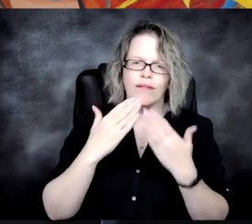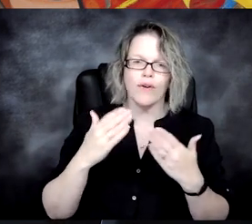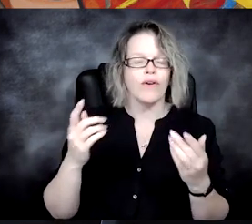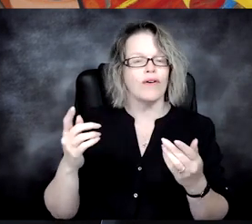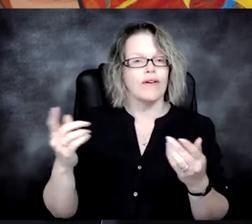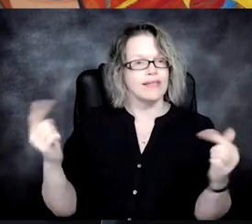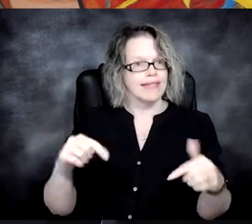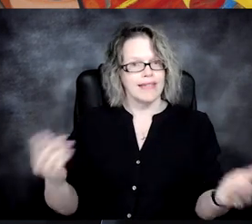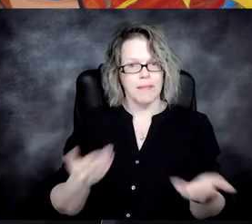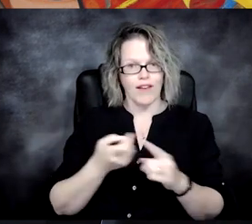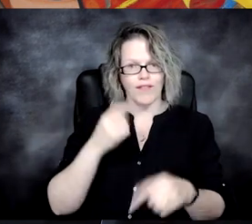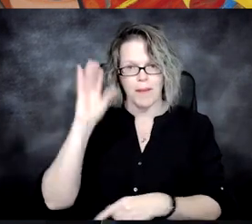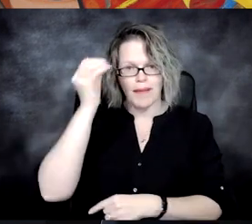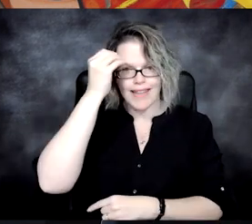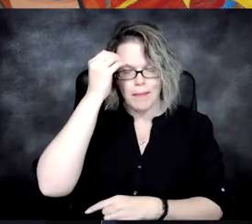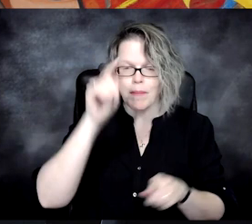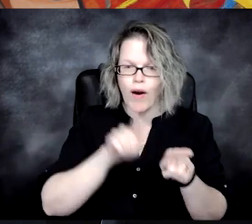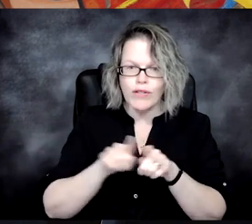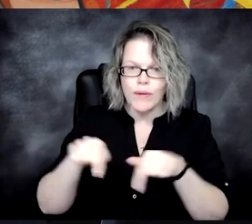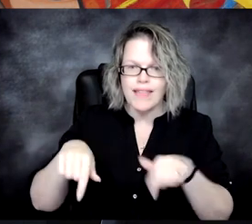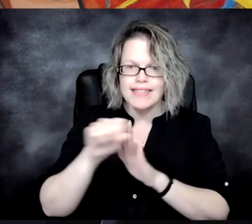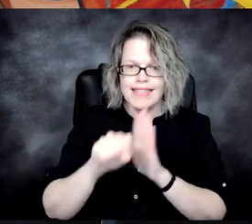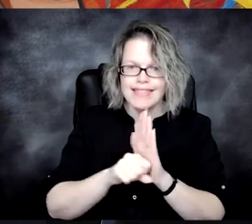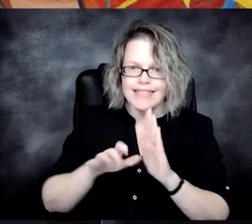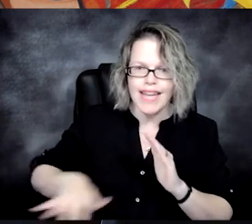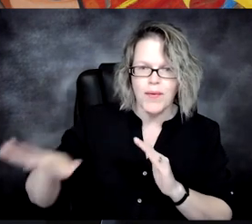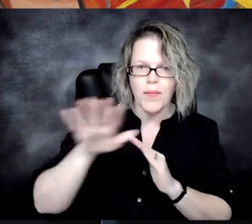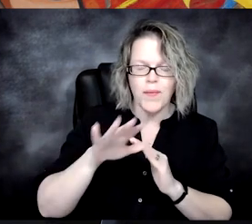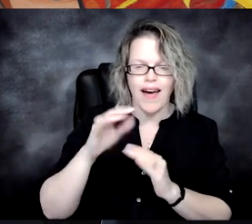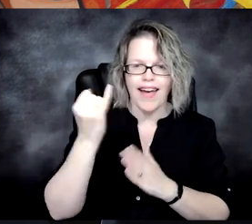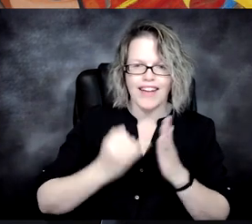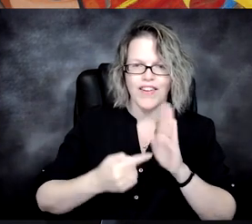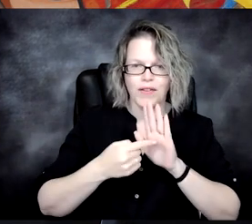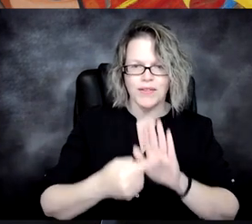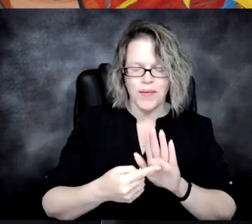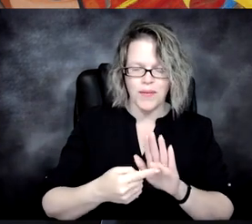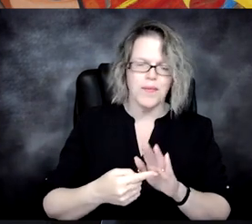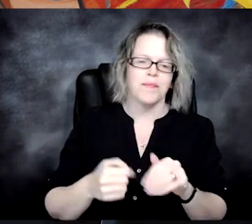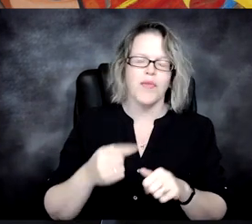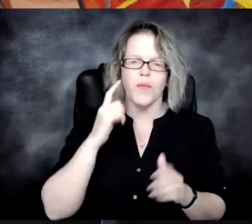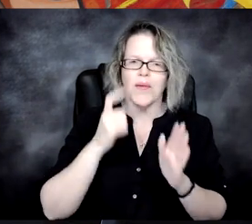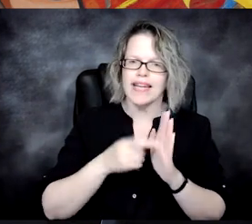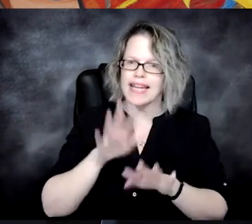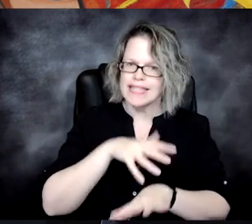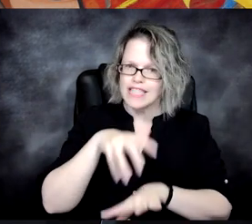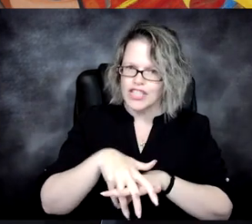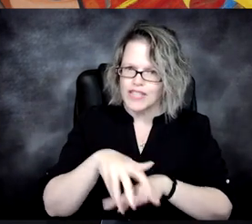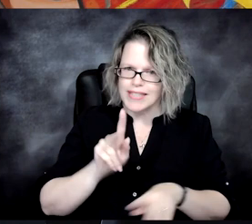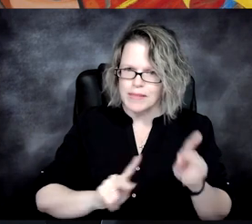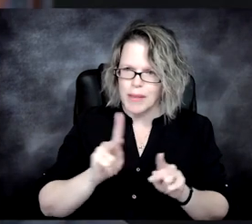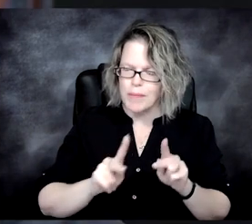come to you from Olympia, but also this is a statewide art show, and we recognize the indigenous people and First Peoples all across the